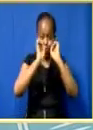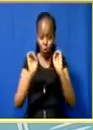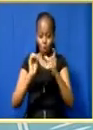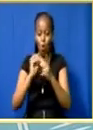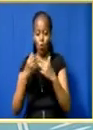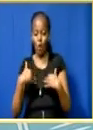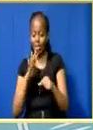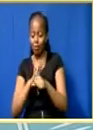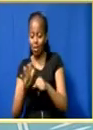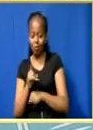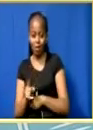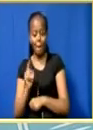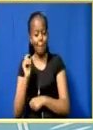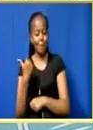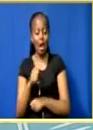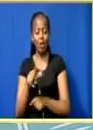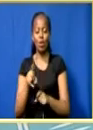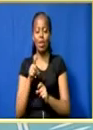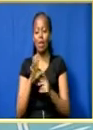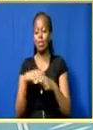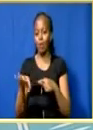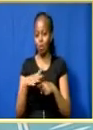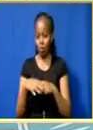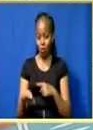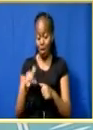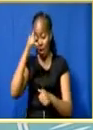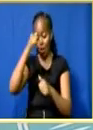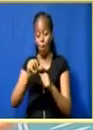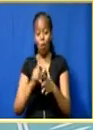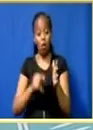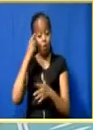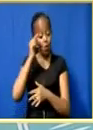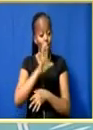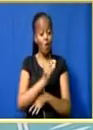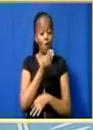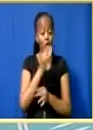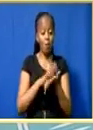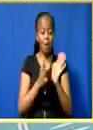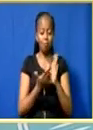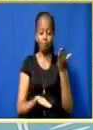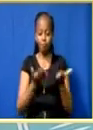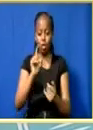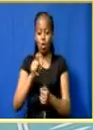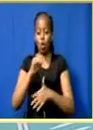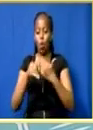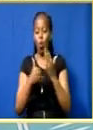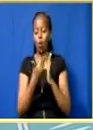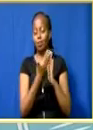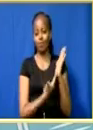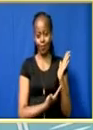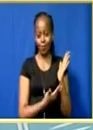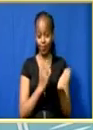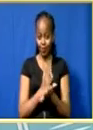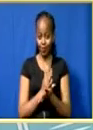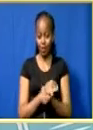have the spinach? You still need the vegetables. You still need them. Remember, for your diet to be balanced, you need all the nutrients. That's